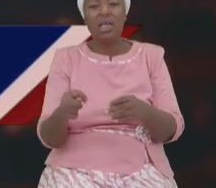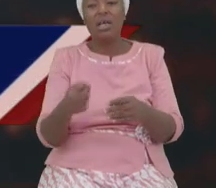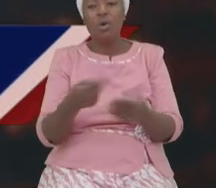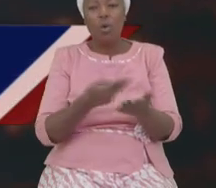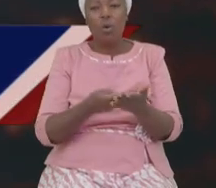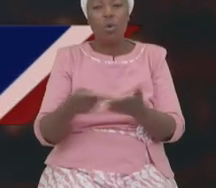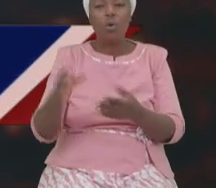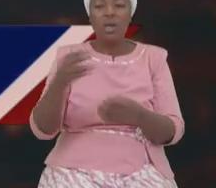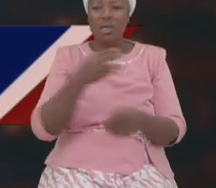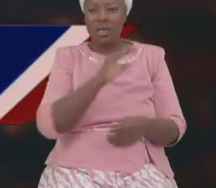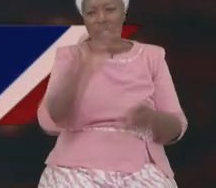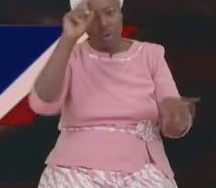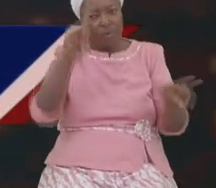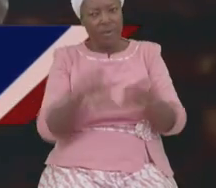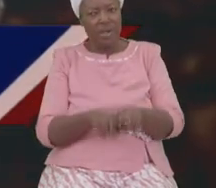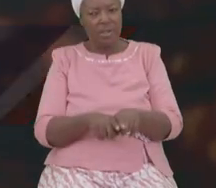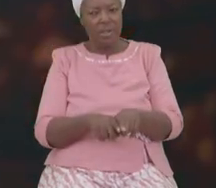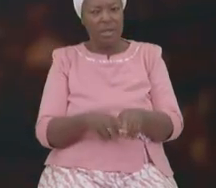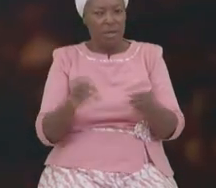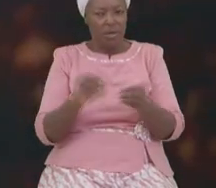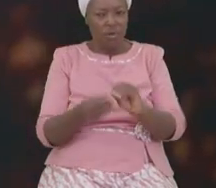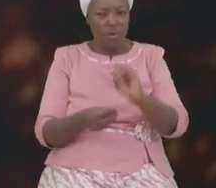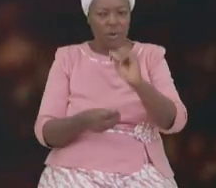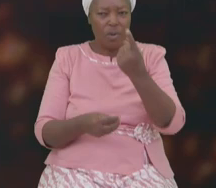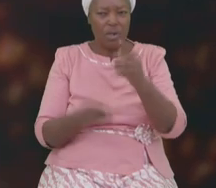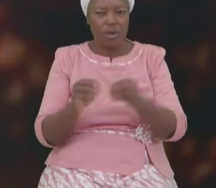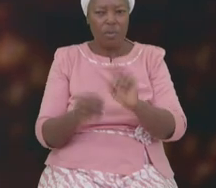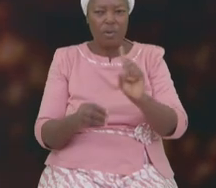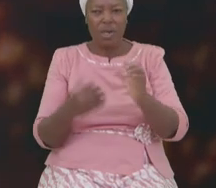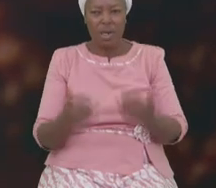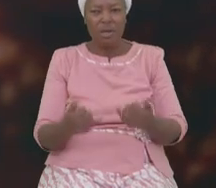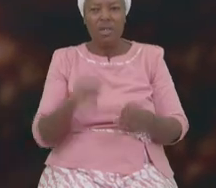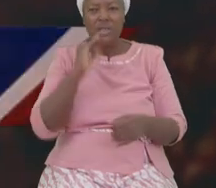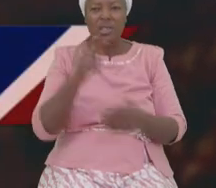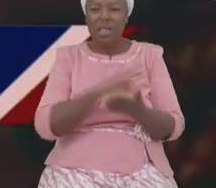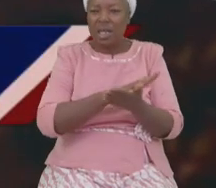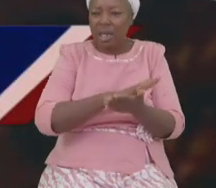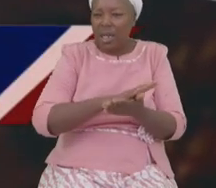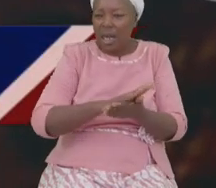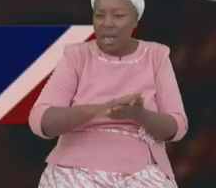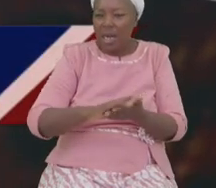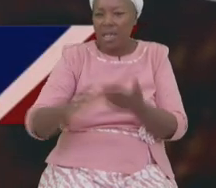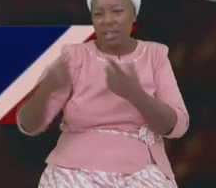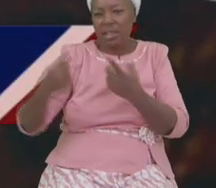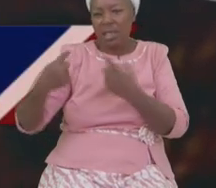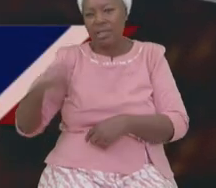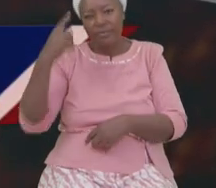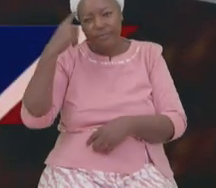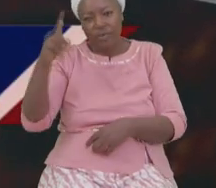holy covenant. Let's come to number one now. Number one is the cleansed heart for